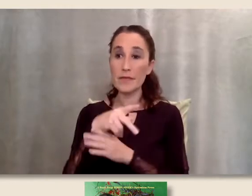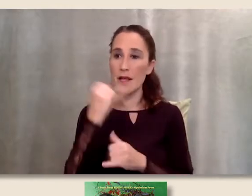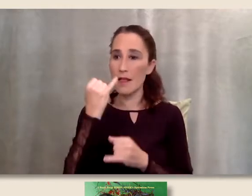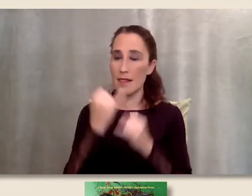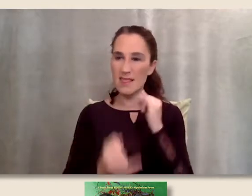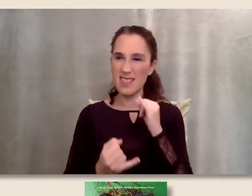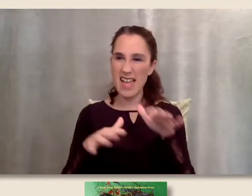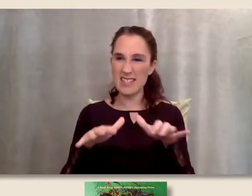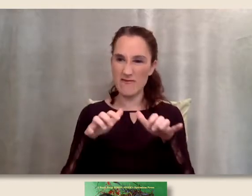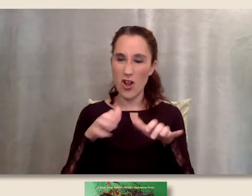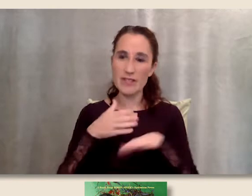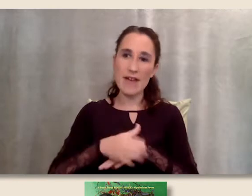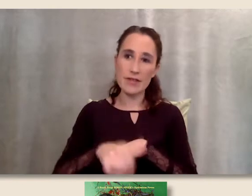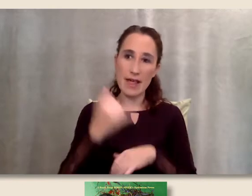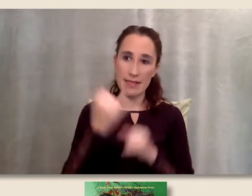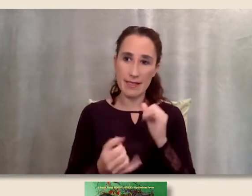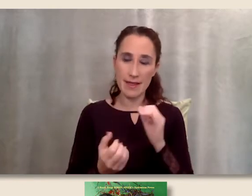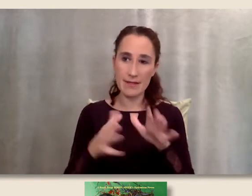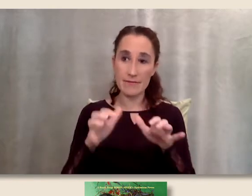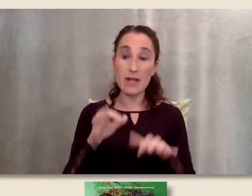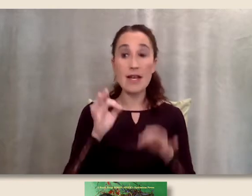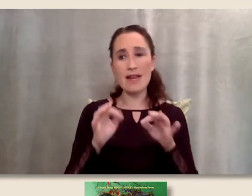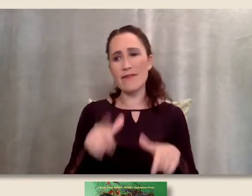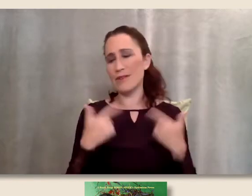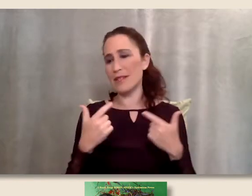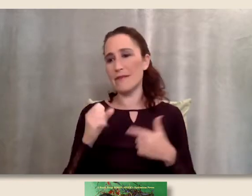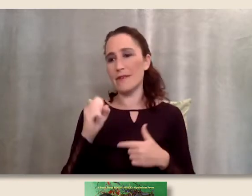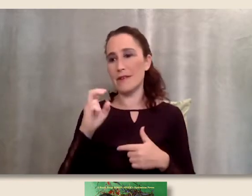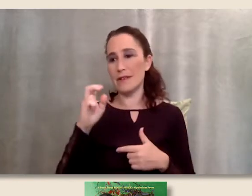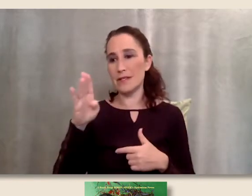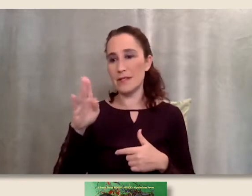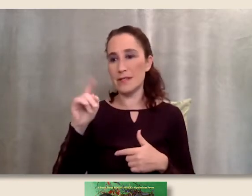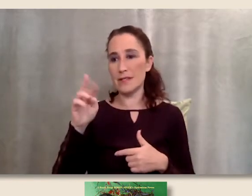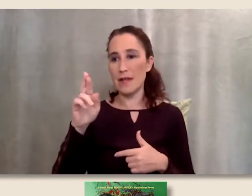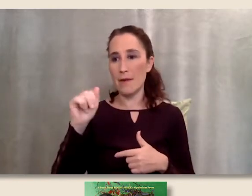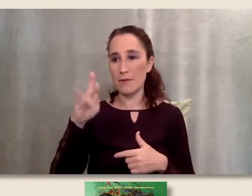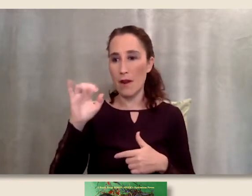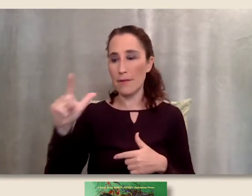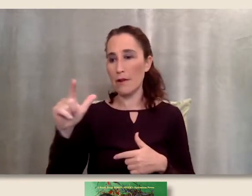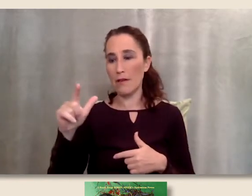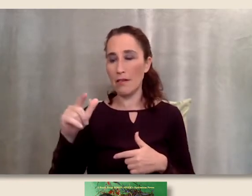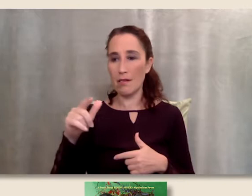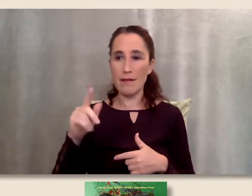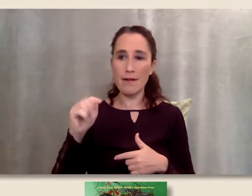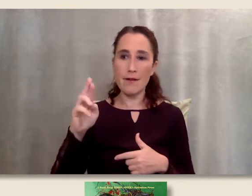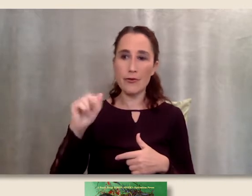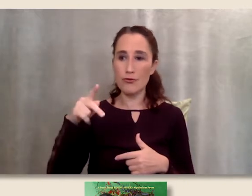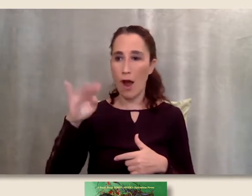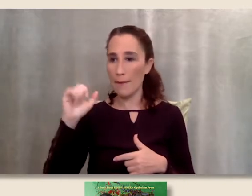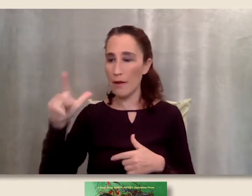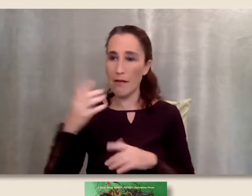the last frost. And of course, if you're living in a subtropical or tropical climate, you probably don't have frost and you don't have to contend with